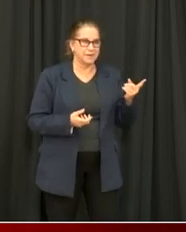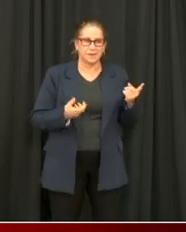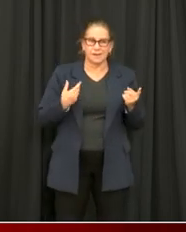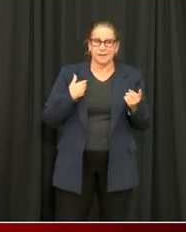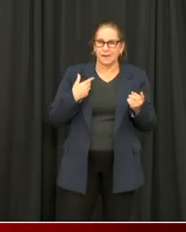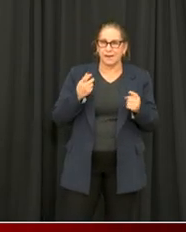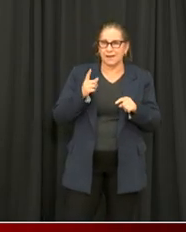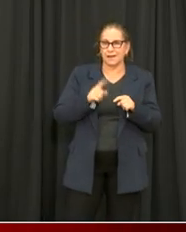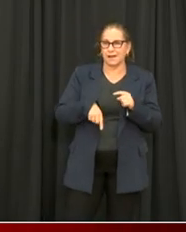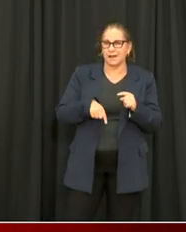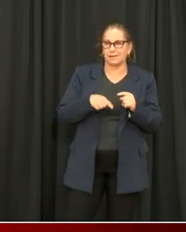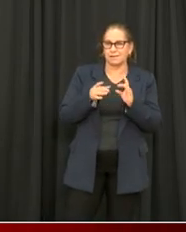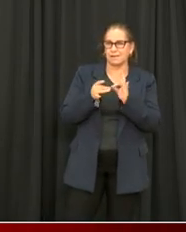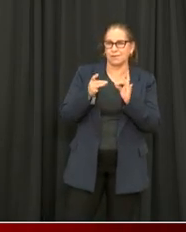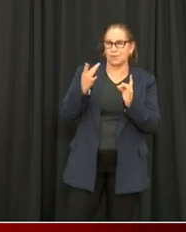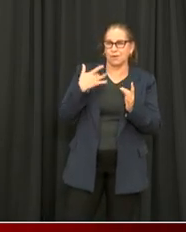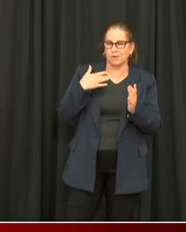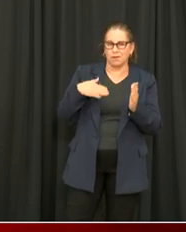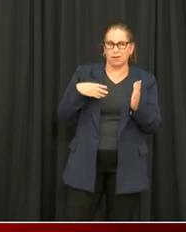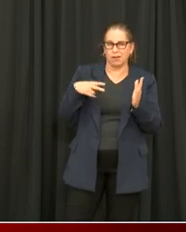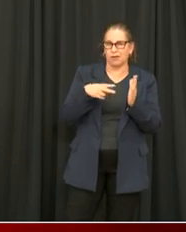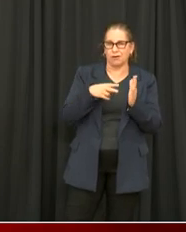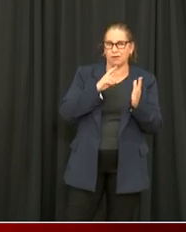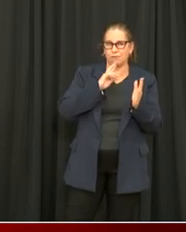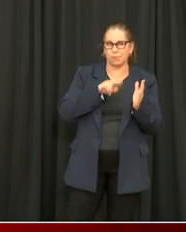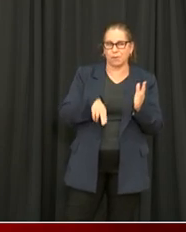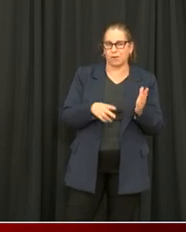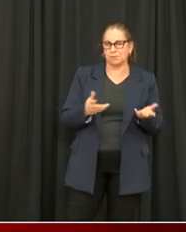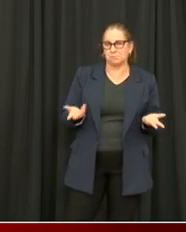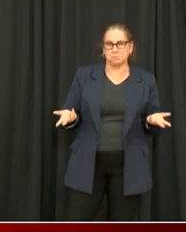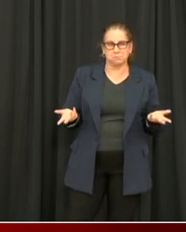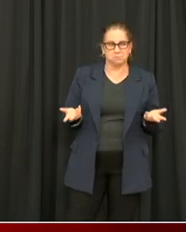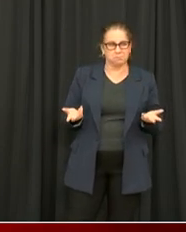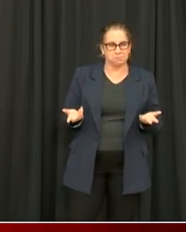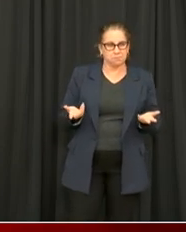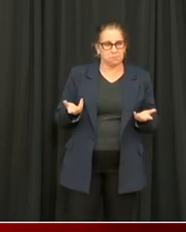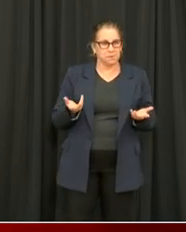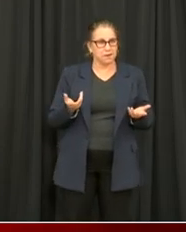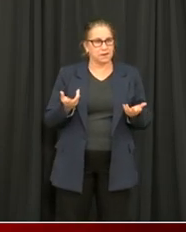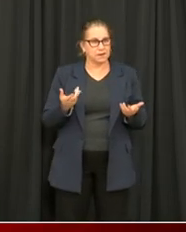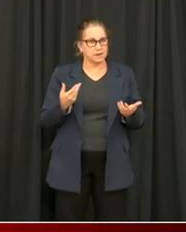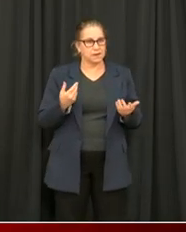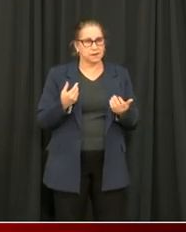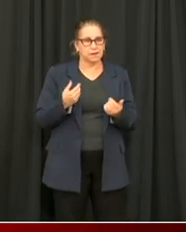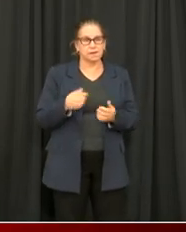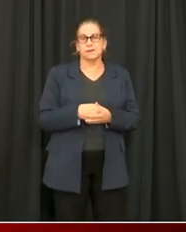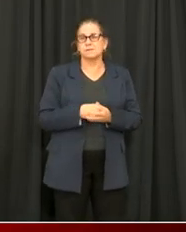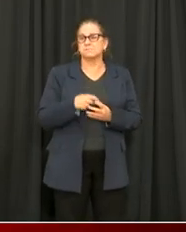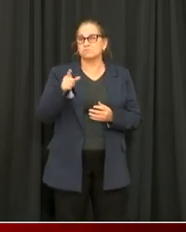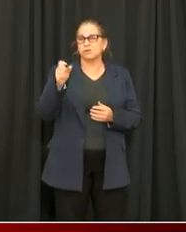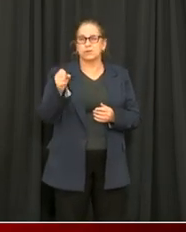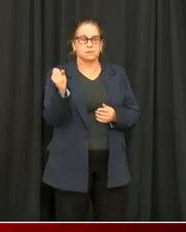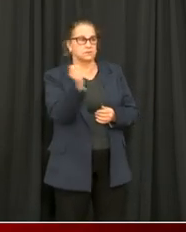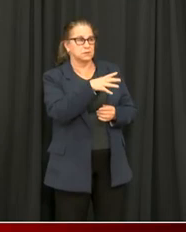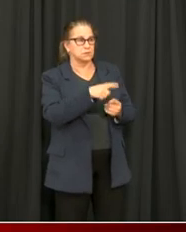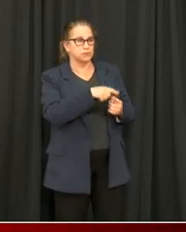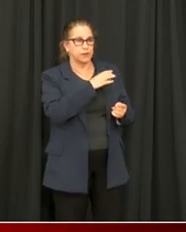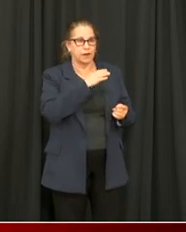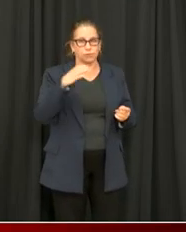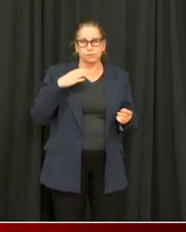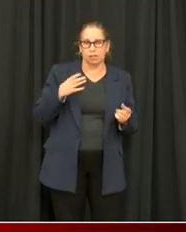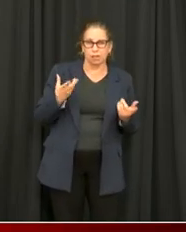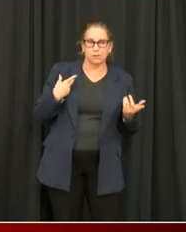will refer you to the report that we completed and submitted to the council. And we can comment